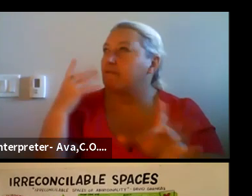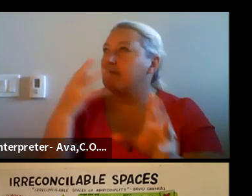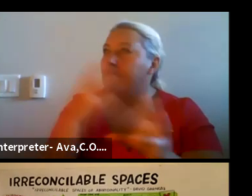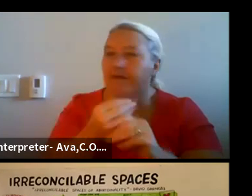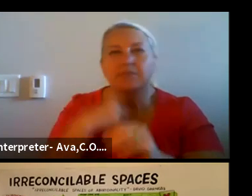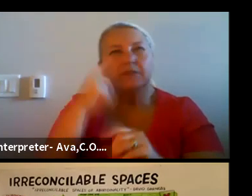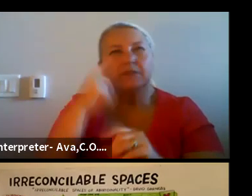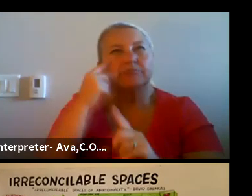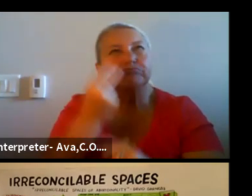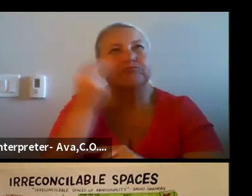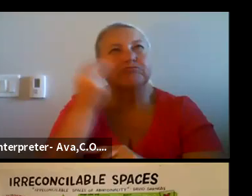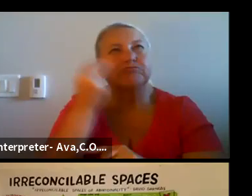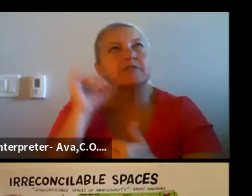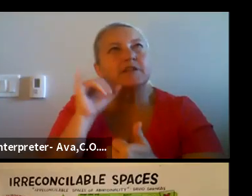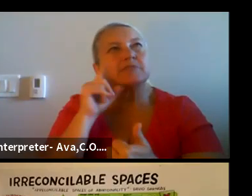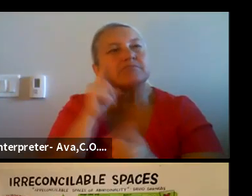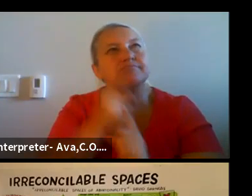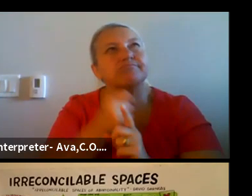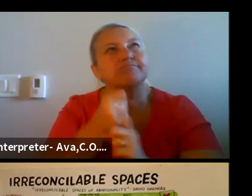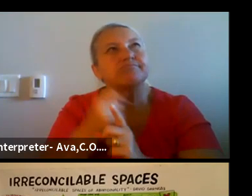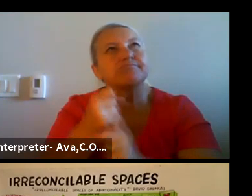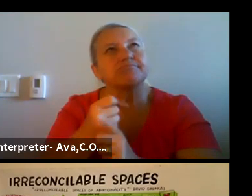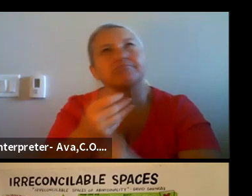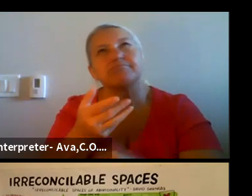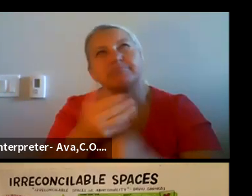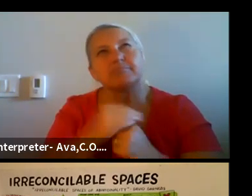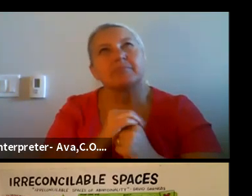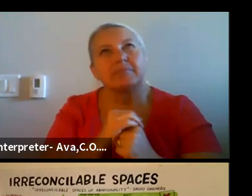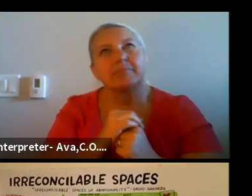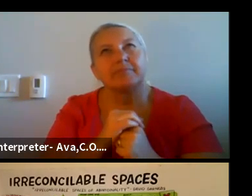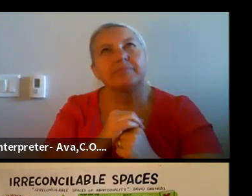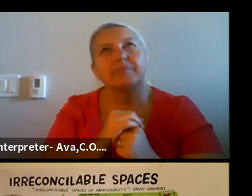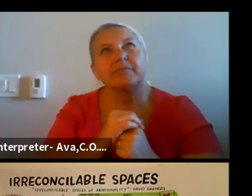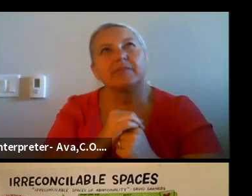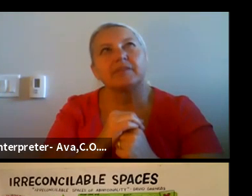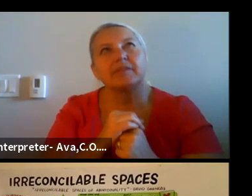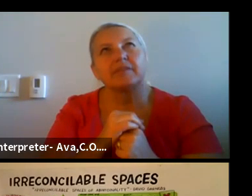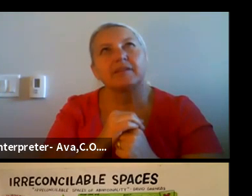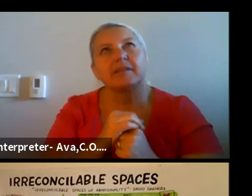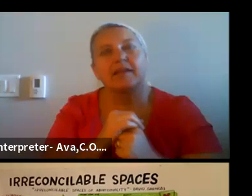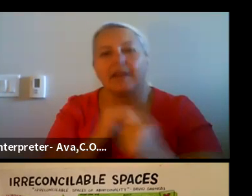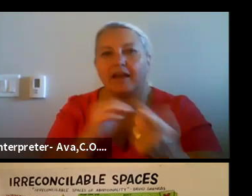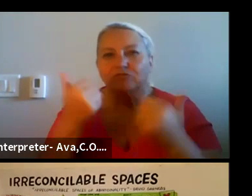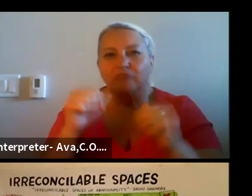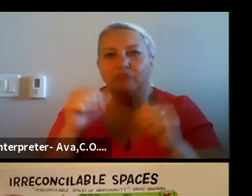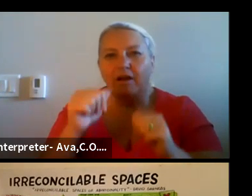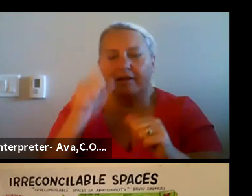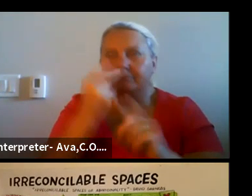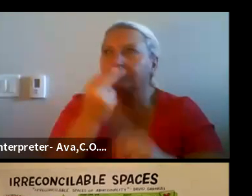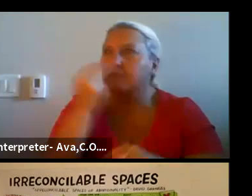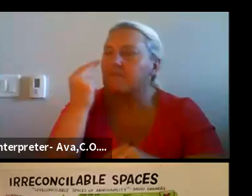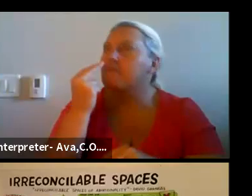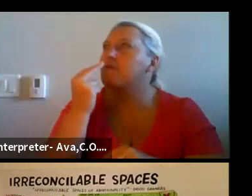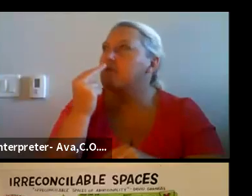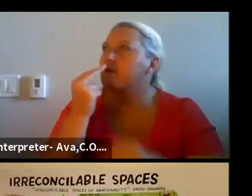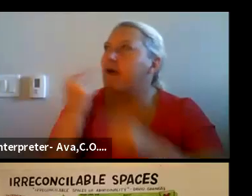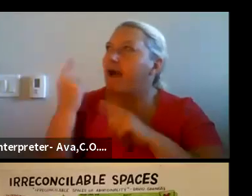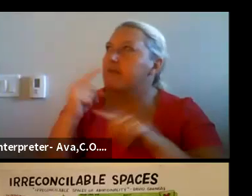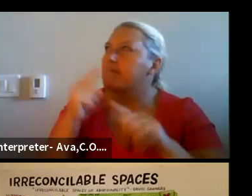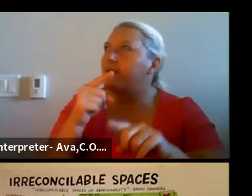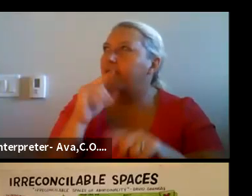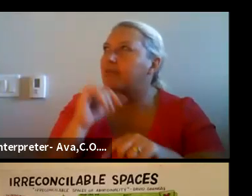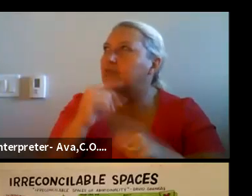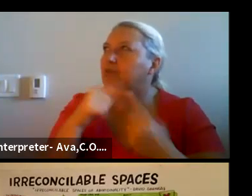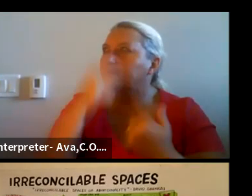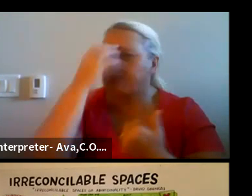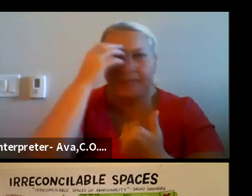that there was an aspect of really remembering those times in a way that occupied